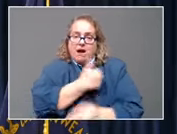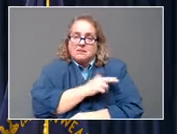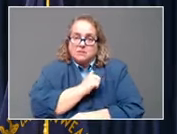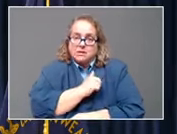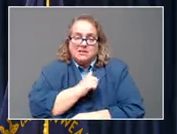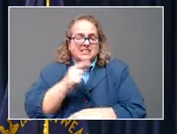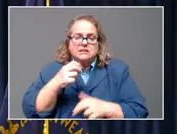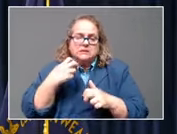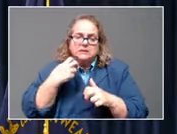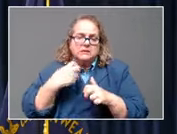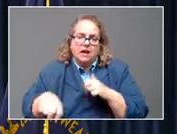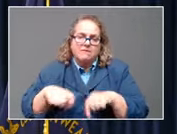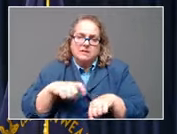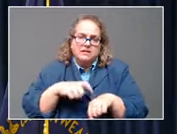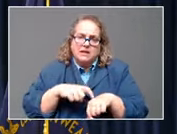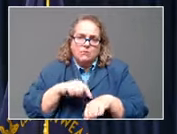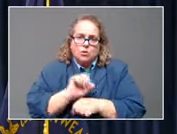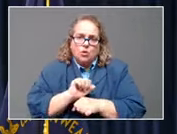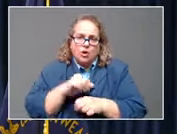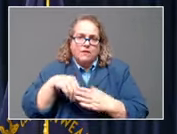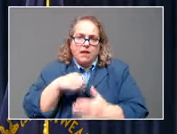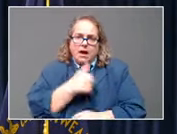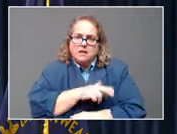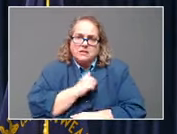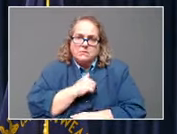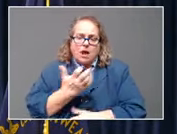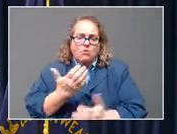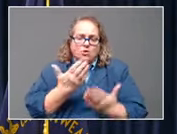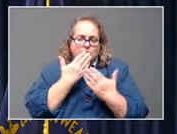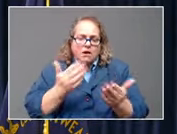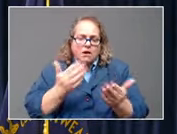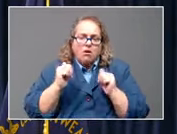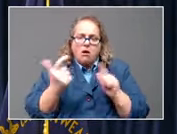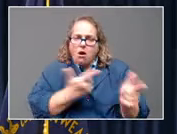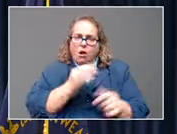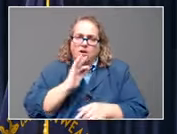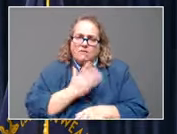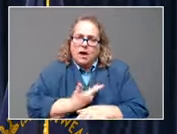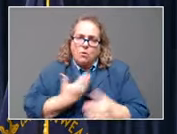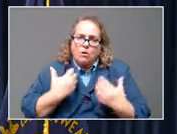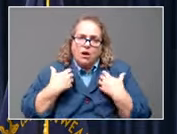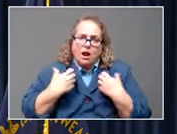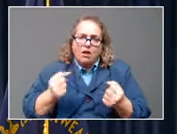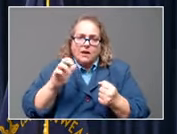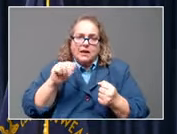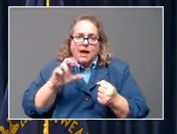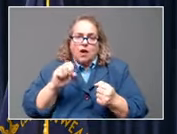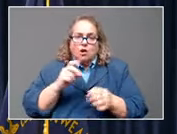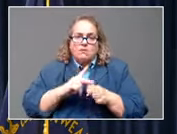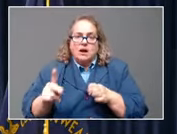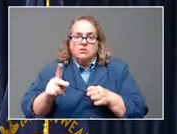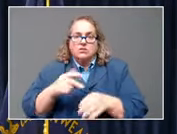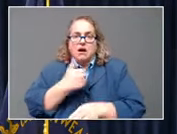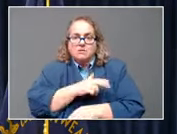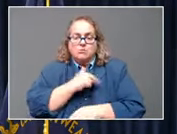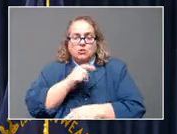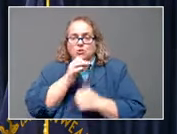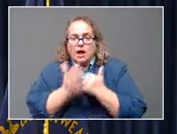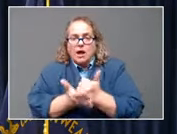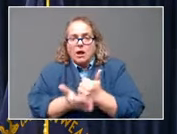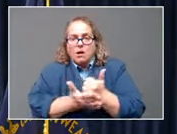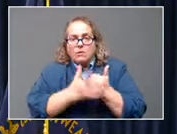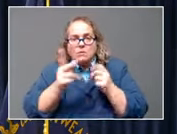hospital. And I'd like to thank all of our healthcare professionals who keep showing up to help others, even under these horrible